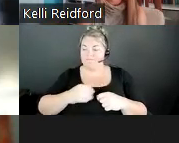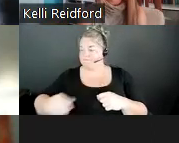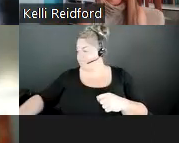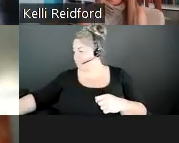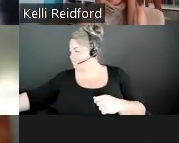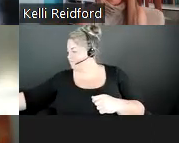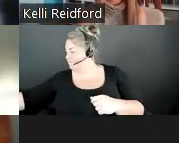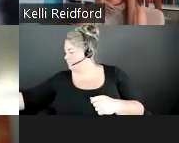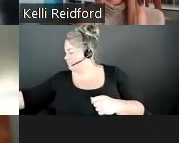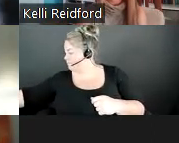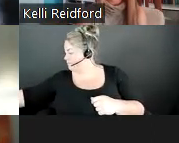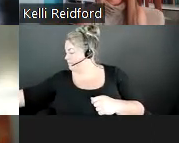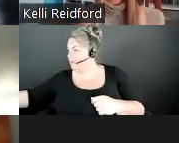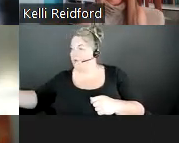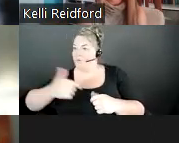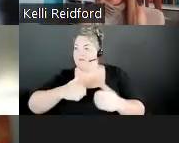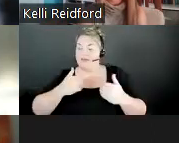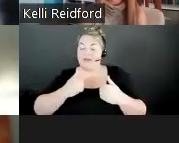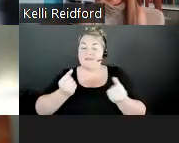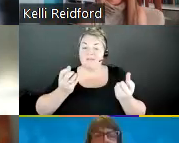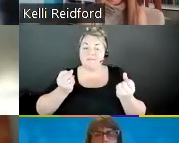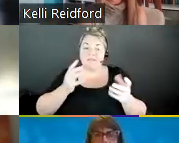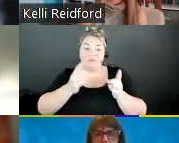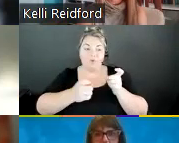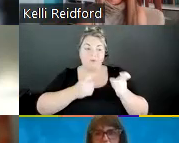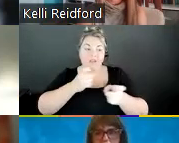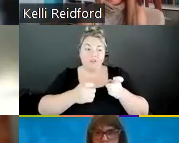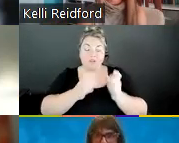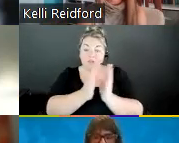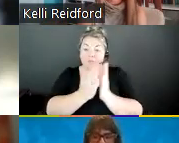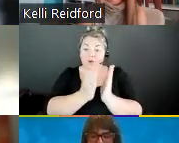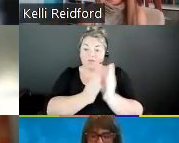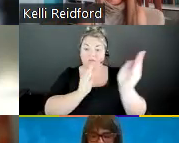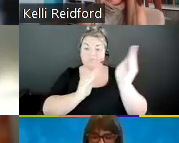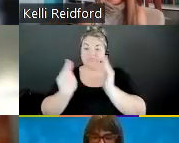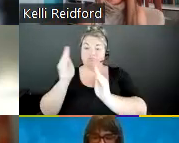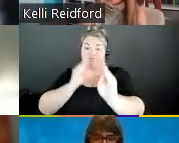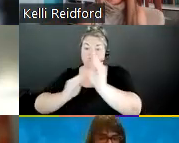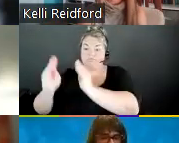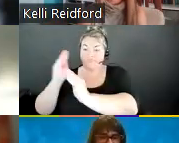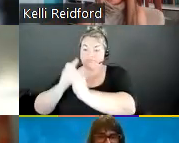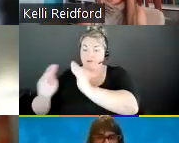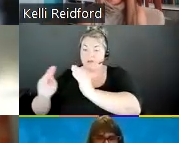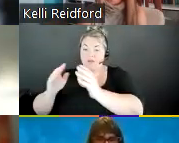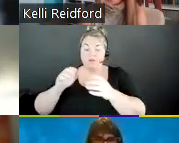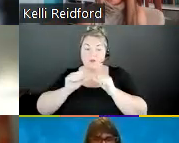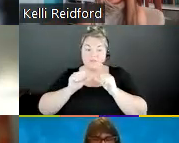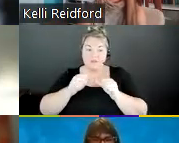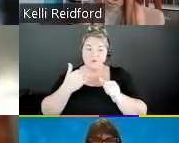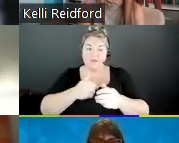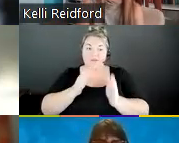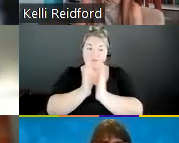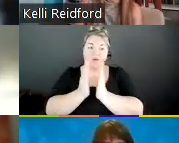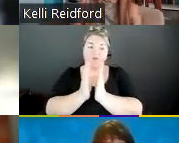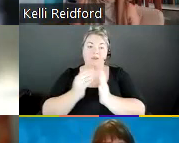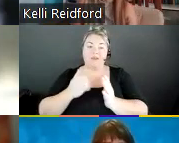We've had many donations. Those books go in and out constantly, but we always have books. We have window seats to